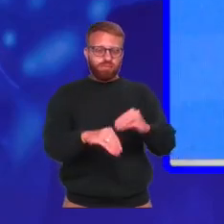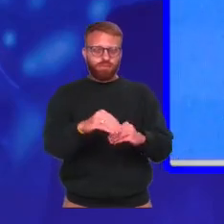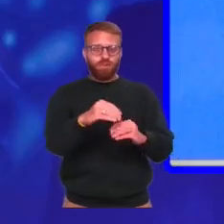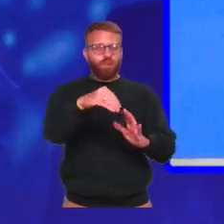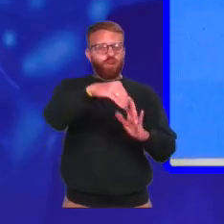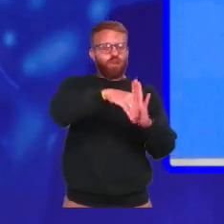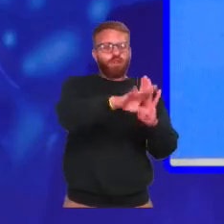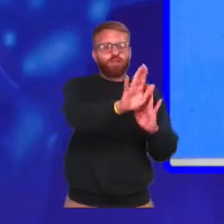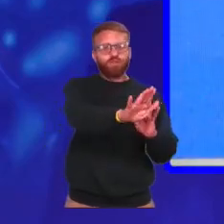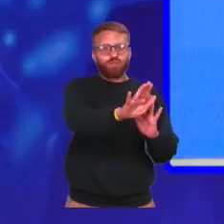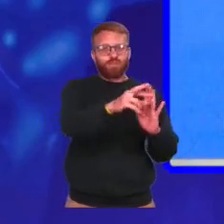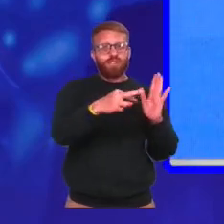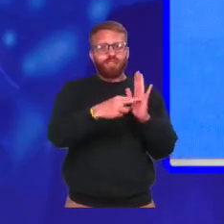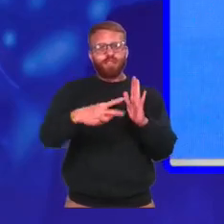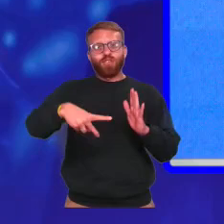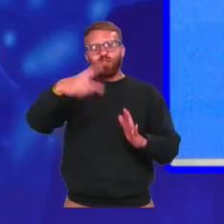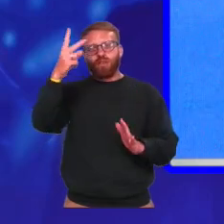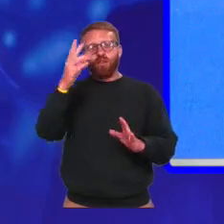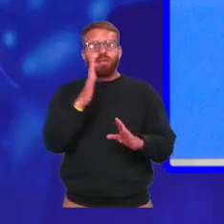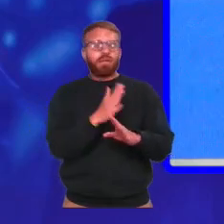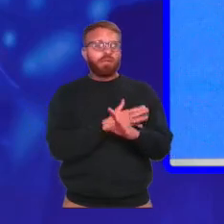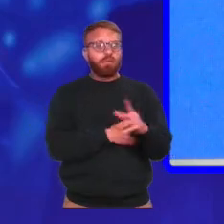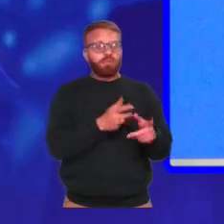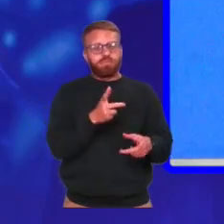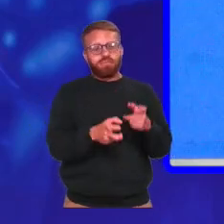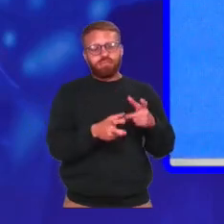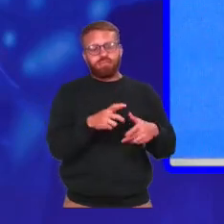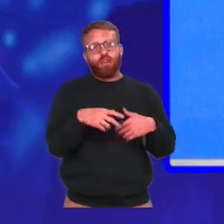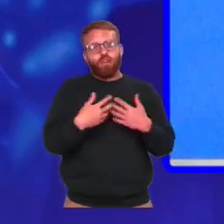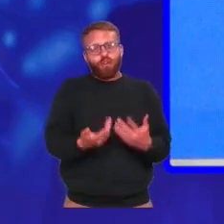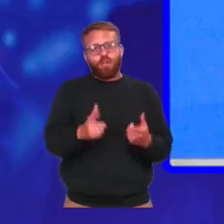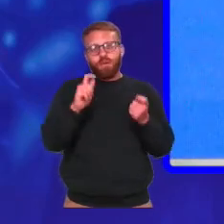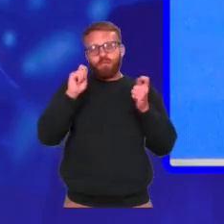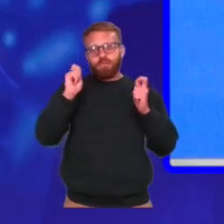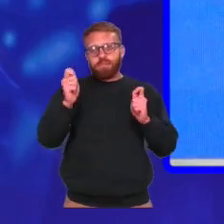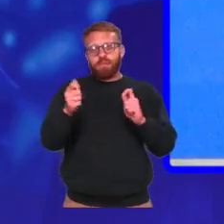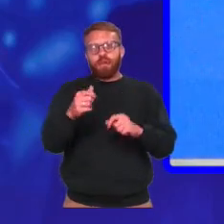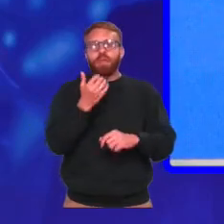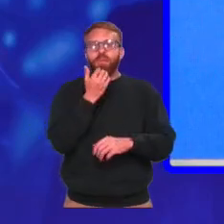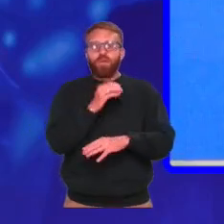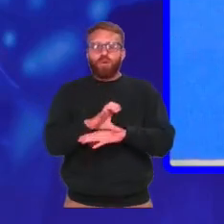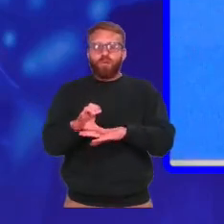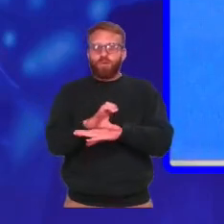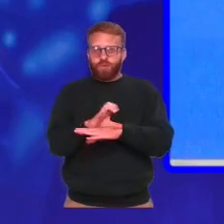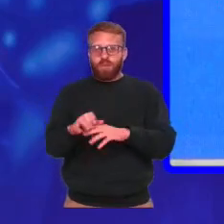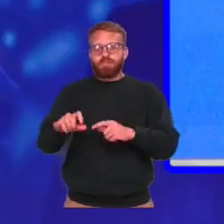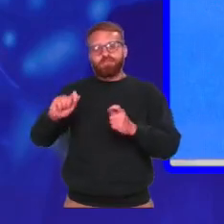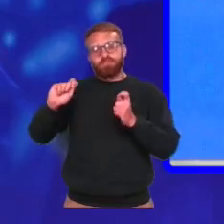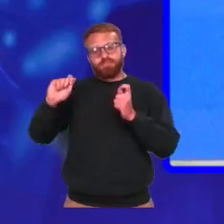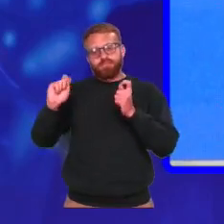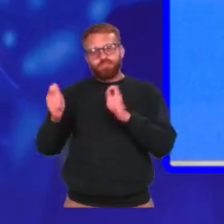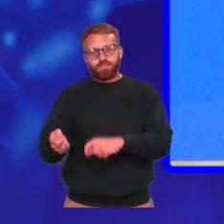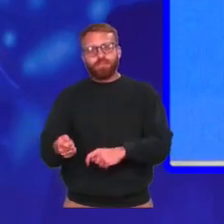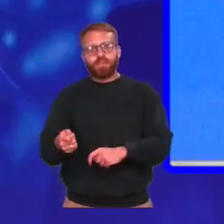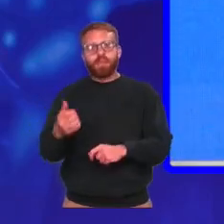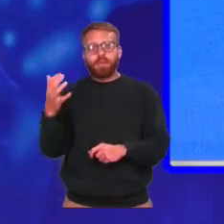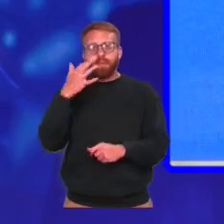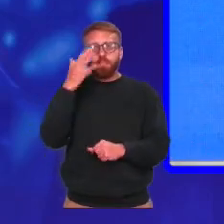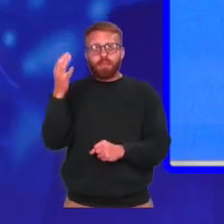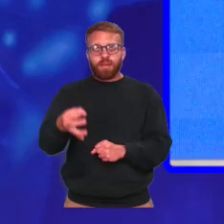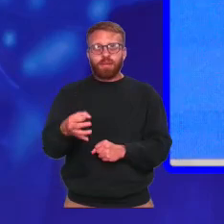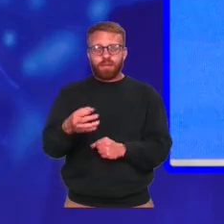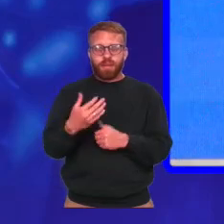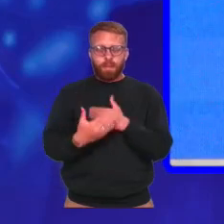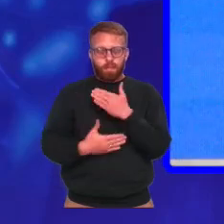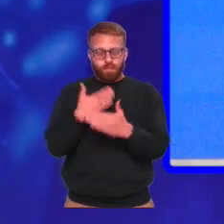technology? How is your workflow? How do you ship on PC? Something we didn't know anything about, and now it's part of our common process.